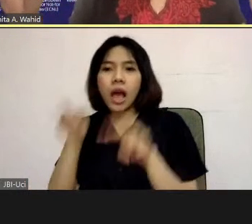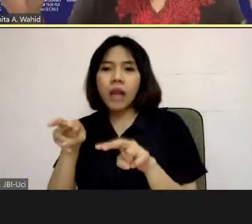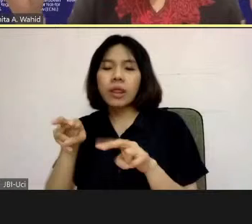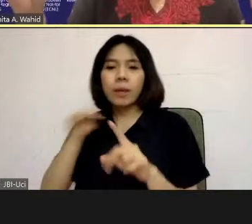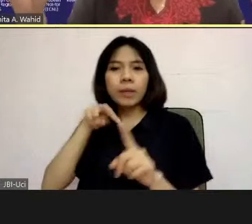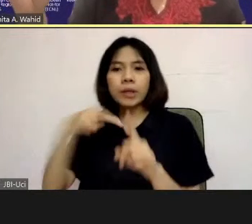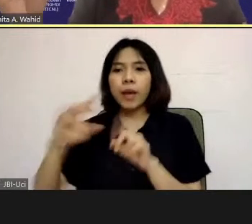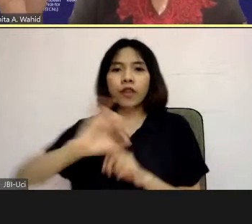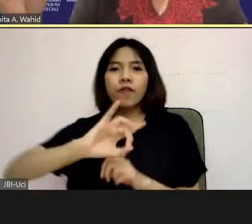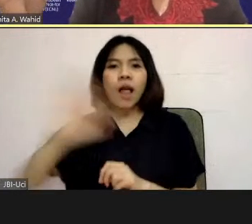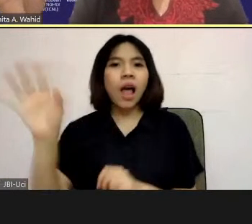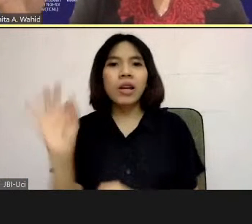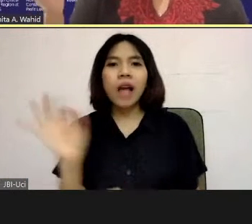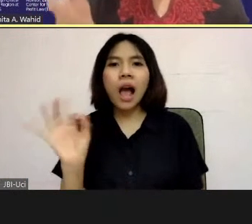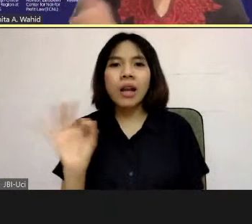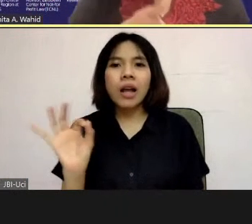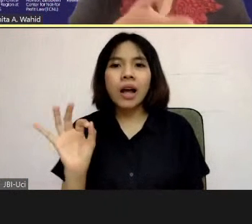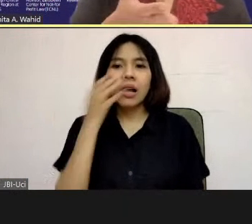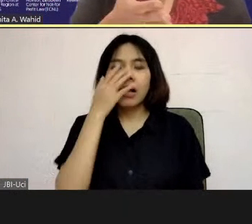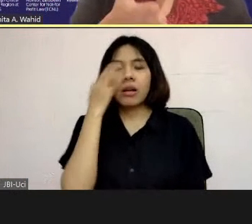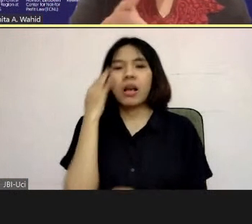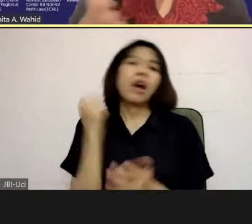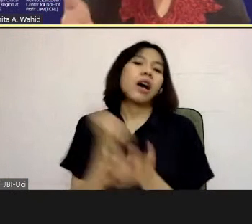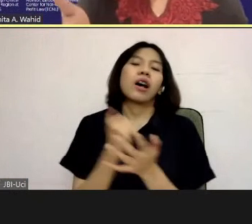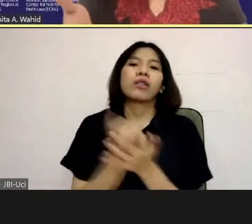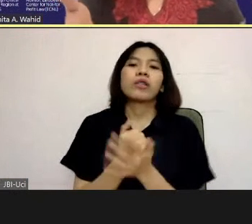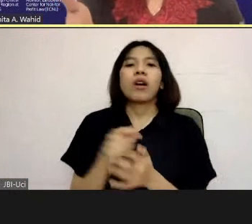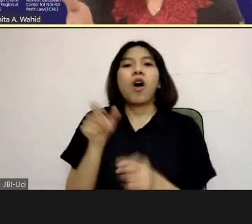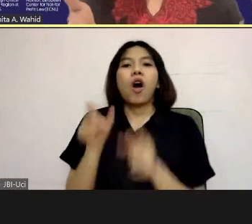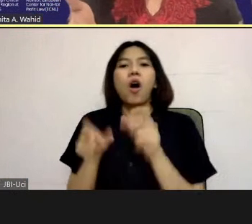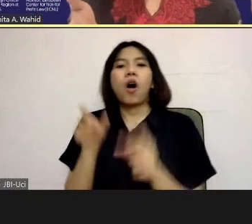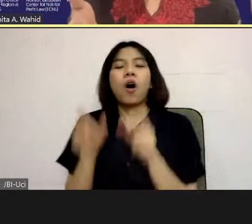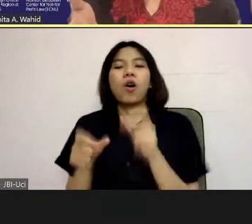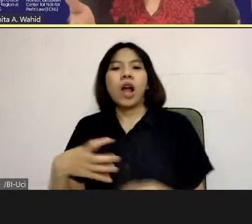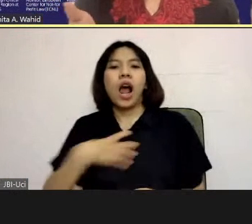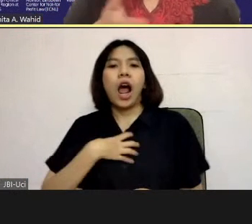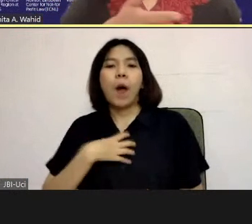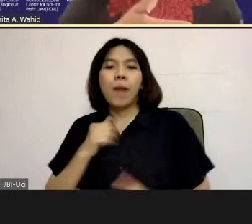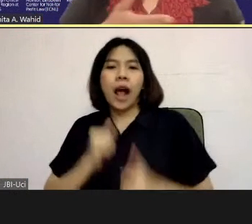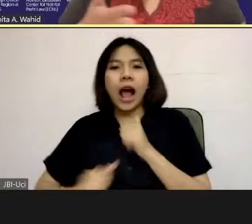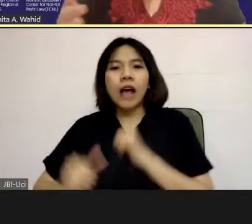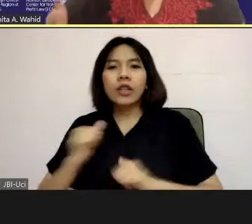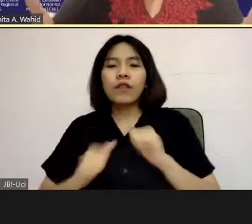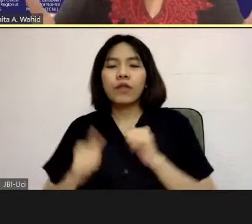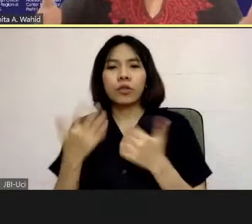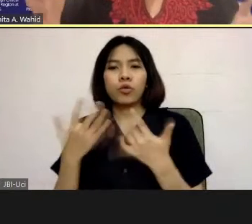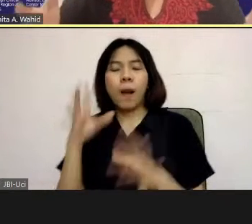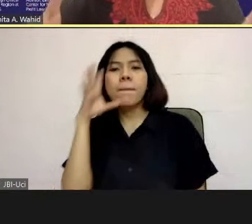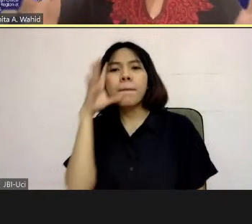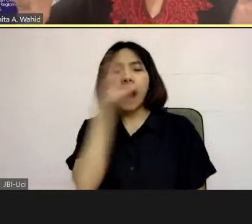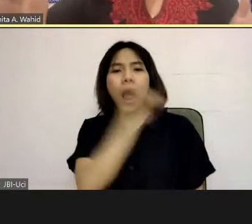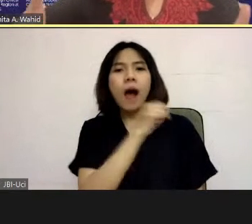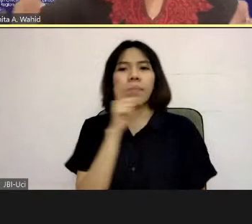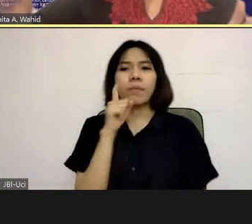and the flaws, but the other segment of people was seeing like human right defender the way they saw this condition. In